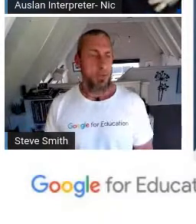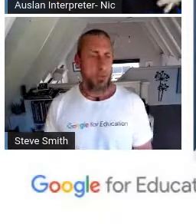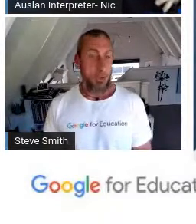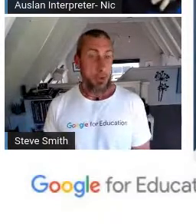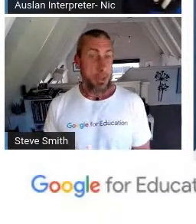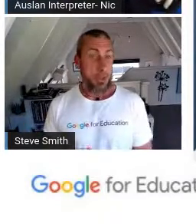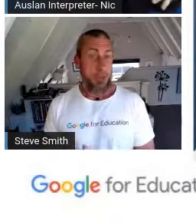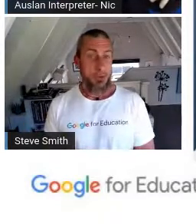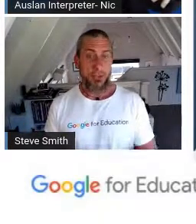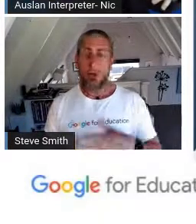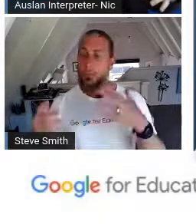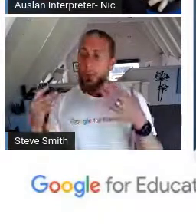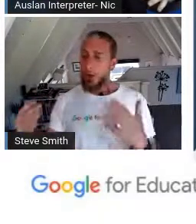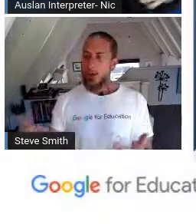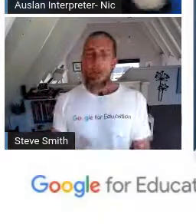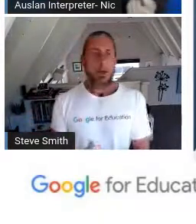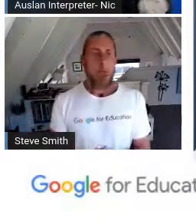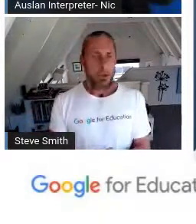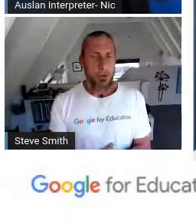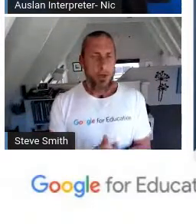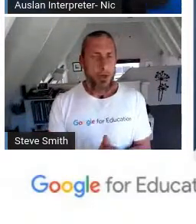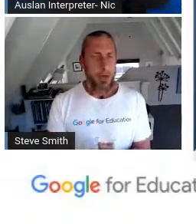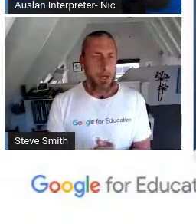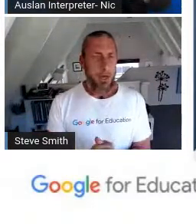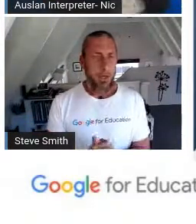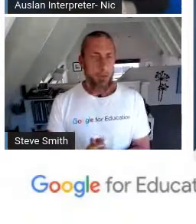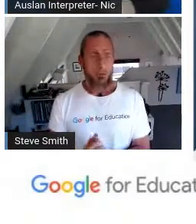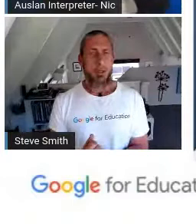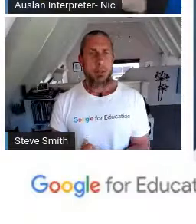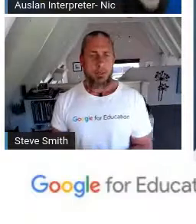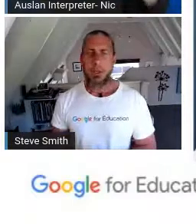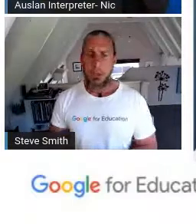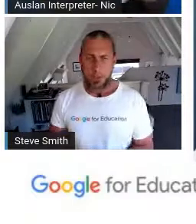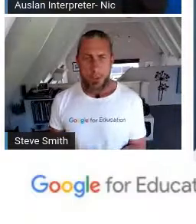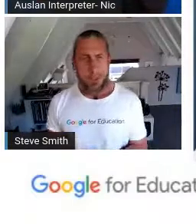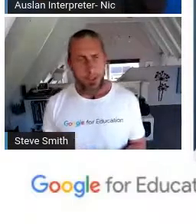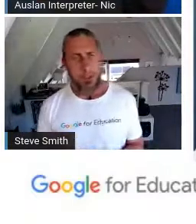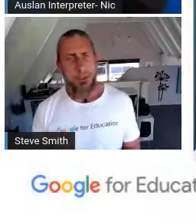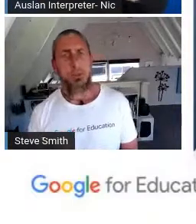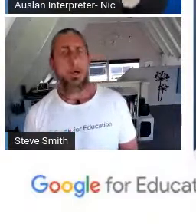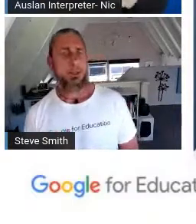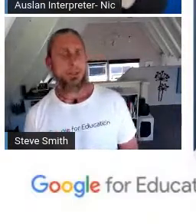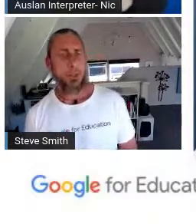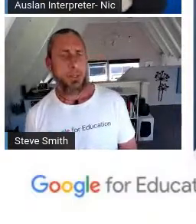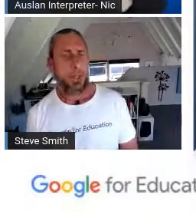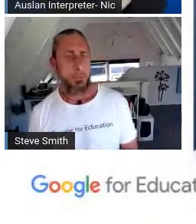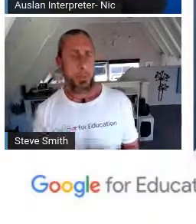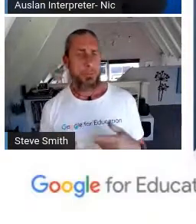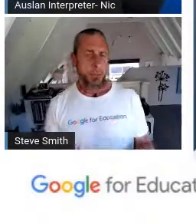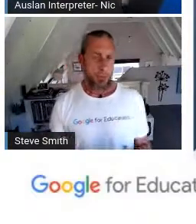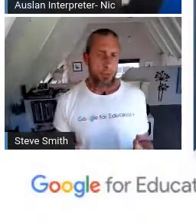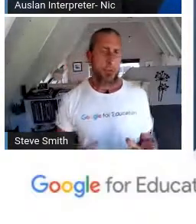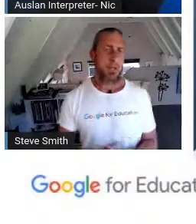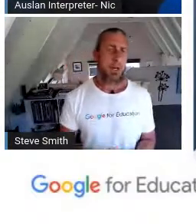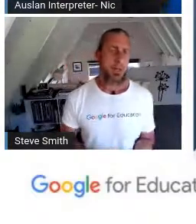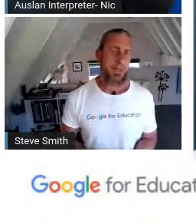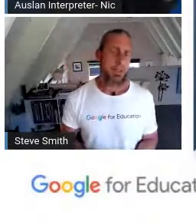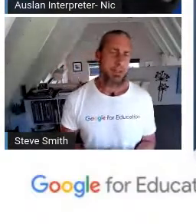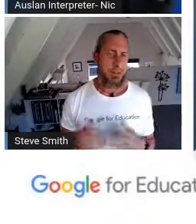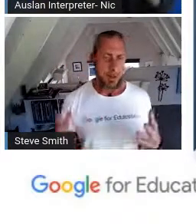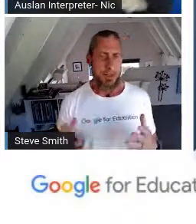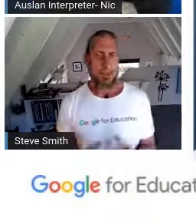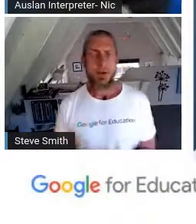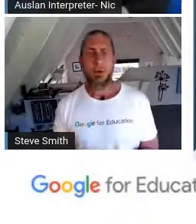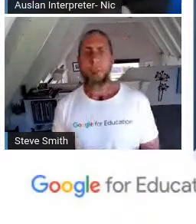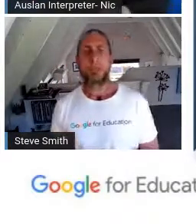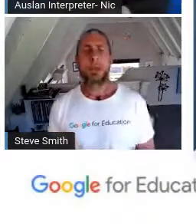first science to learn to get through. So on that note, kia ora whanau, ngā mihi nui kia koutou katoa, kia papatuanuku tēnā koe, ki